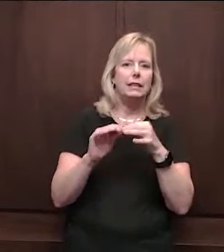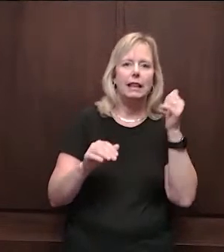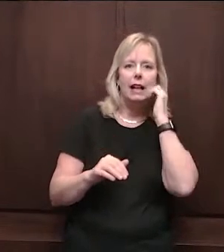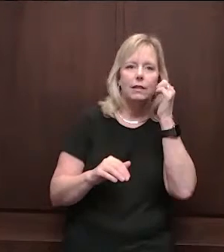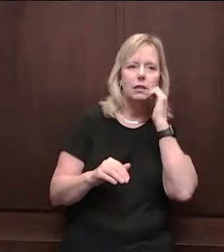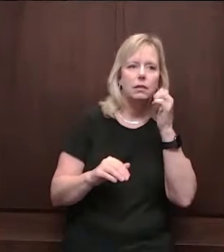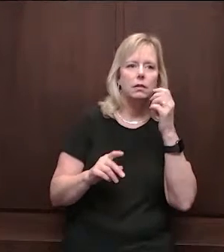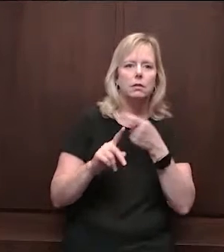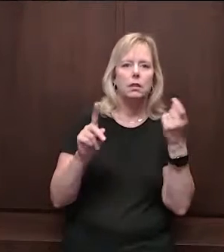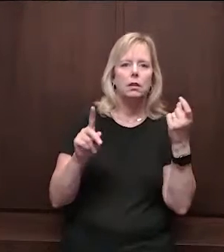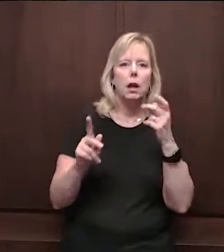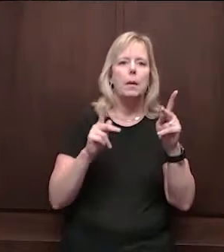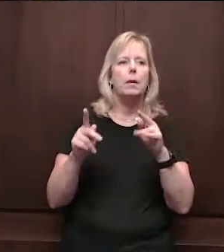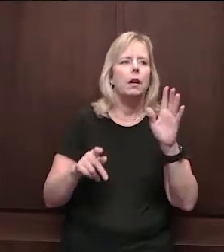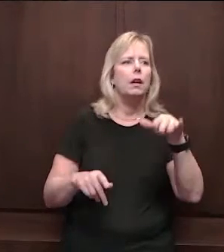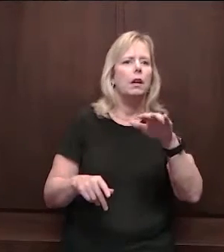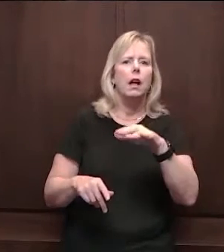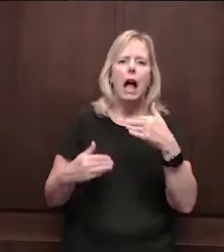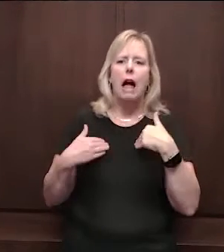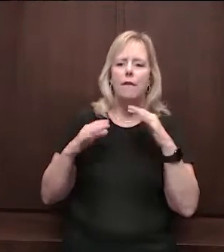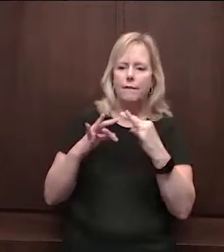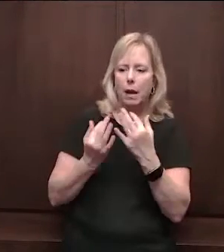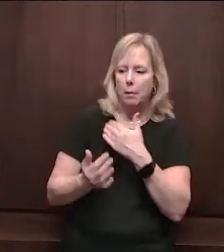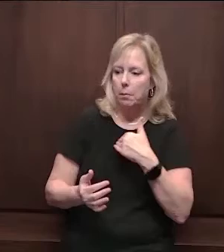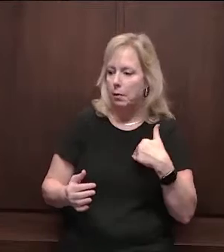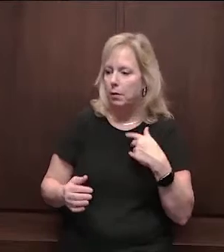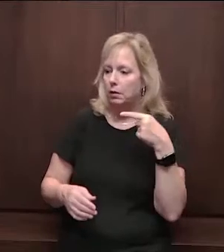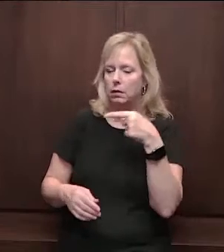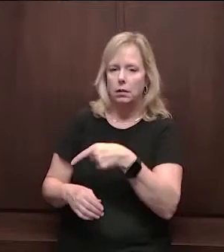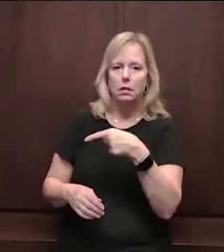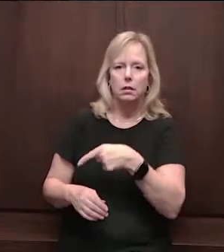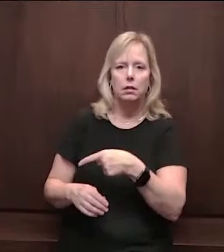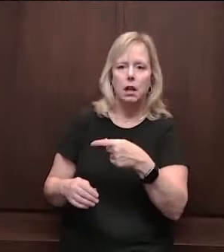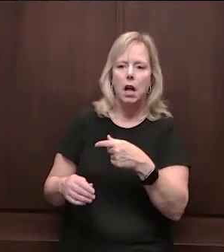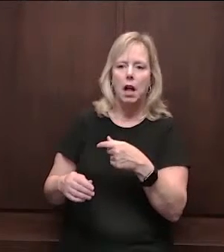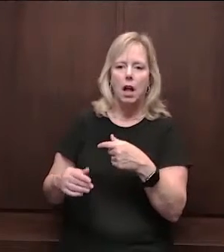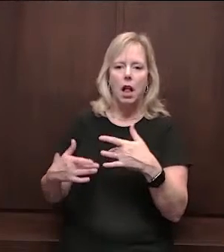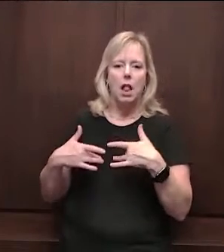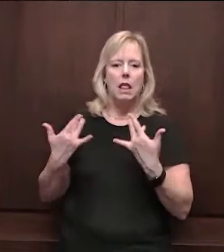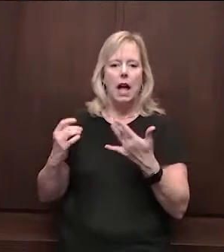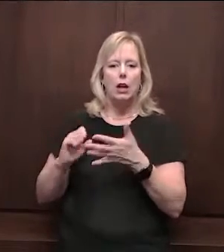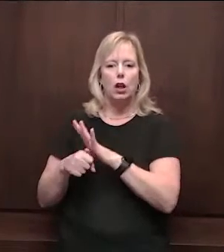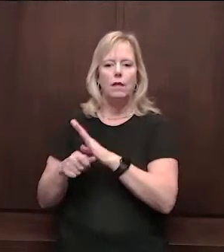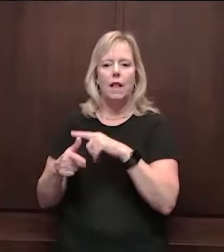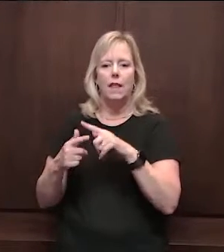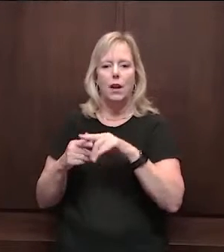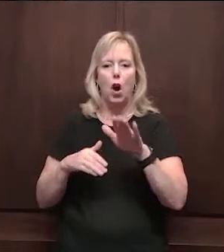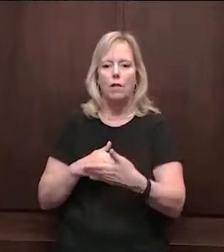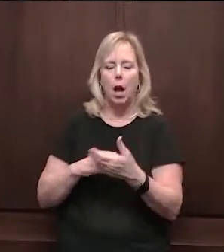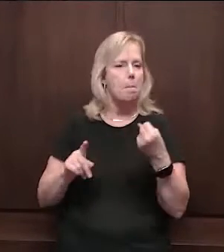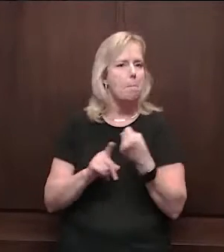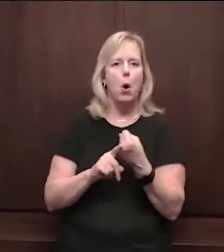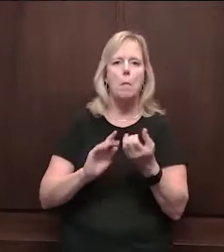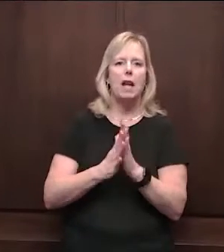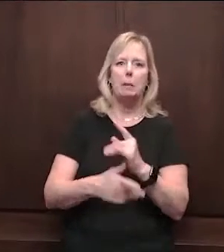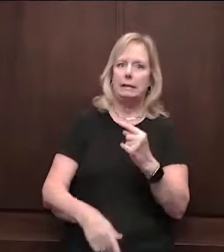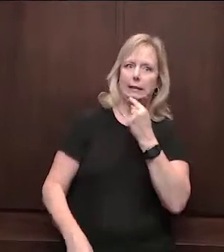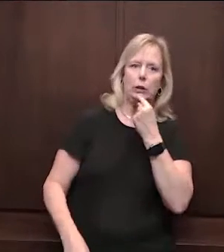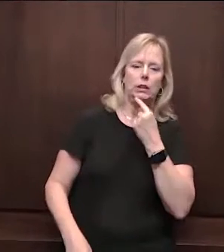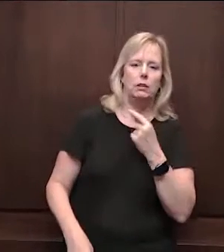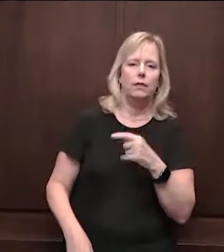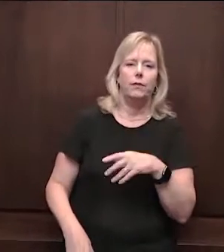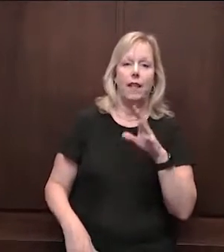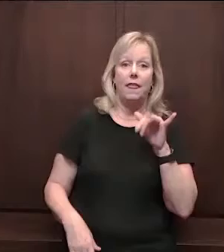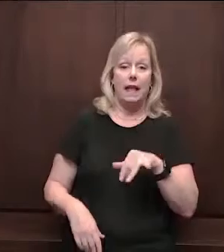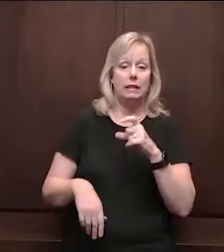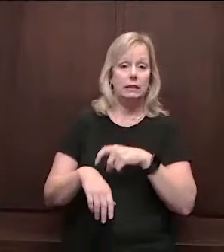from people saying that they've had a family member that's had a mild case of it, and then overnight it's turned into a more severe case. At